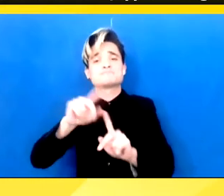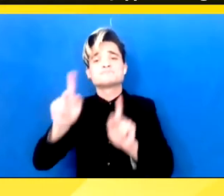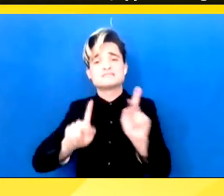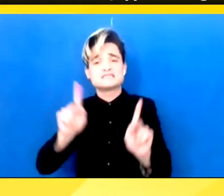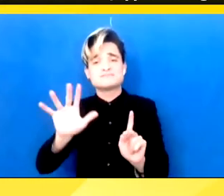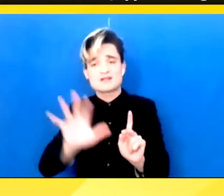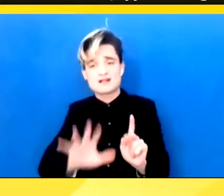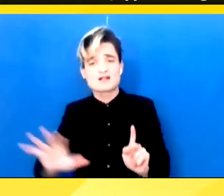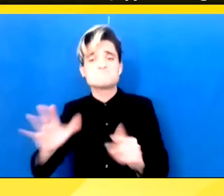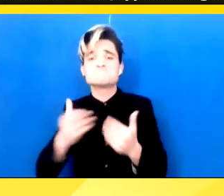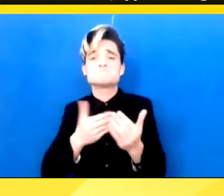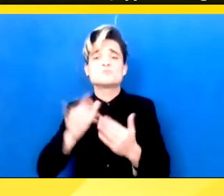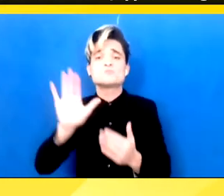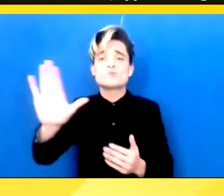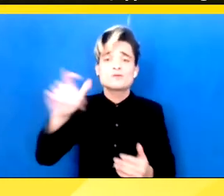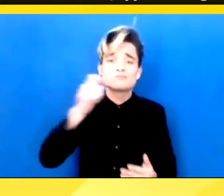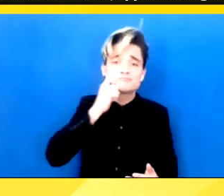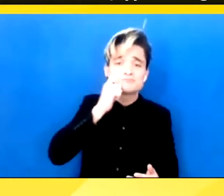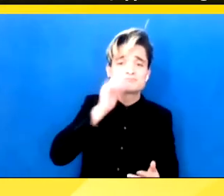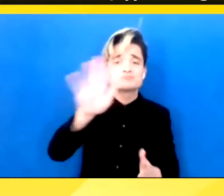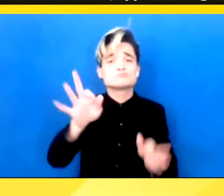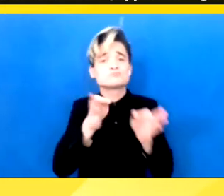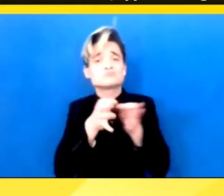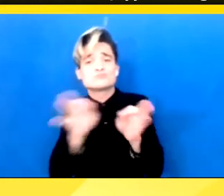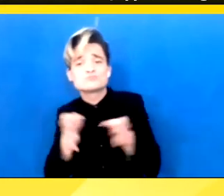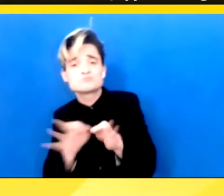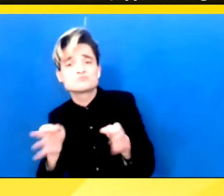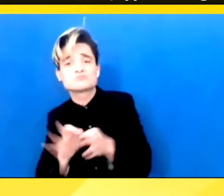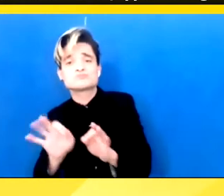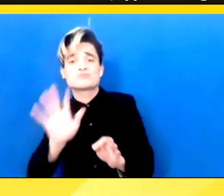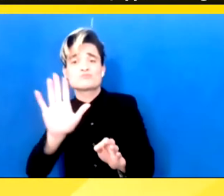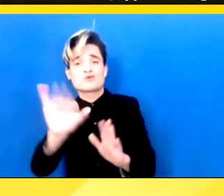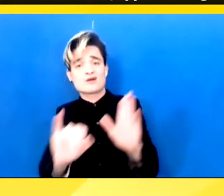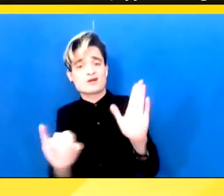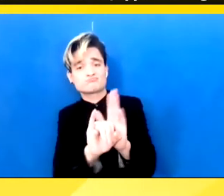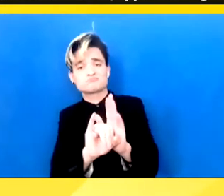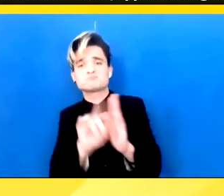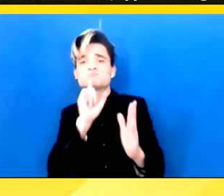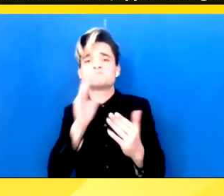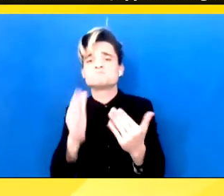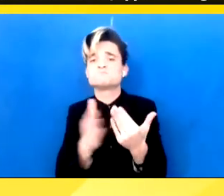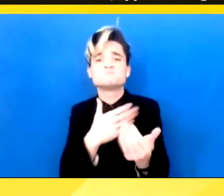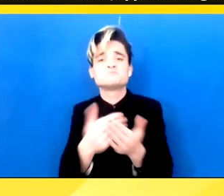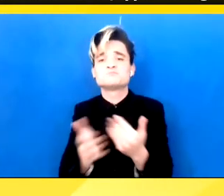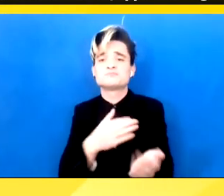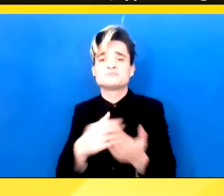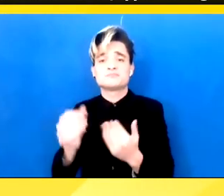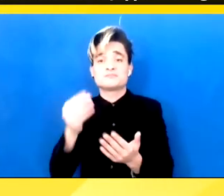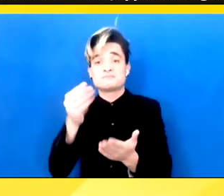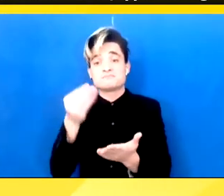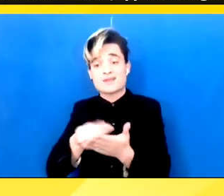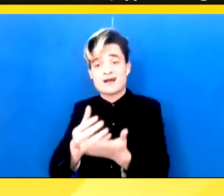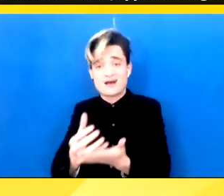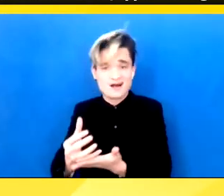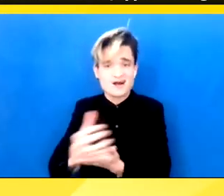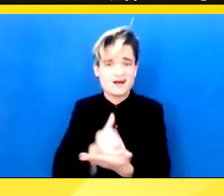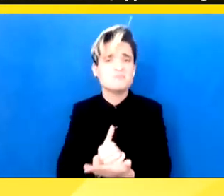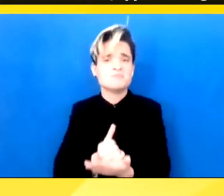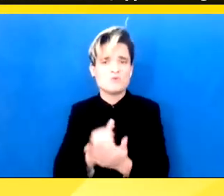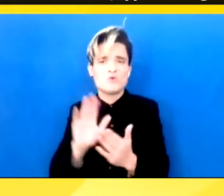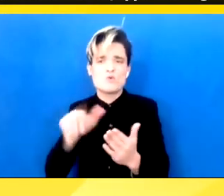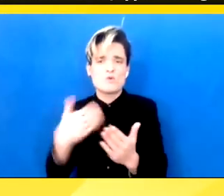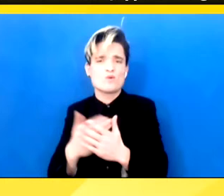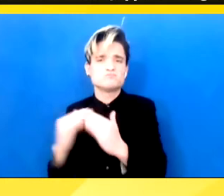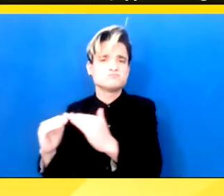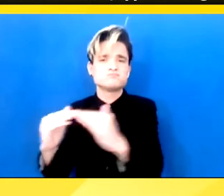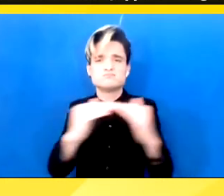respected, protected, and paid, where all workers can live a good life, provide for our families, and make sure that